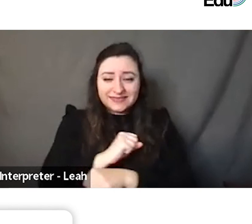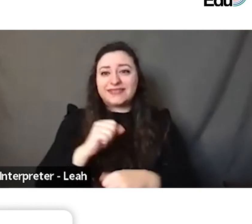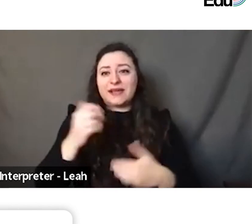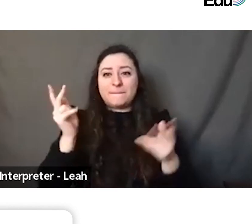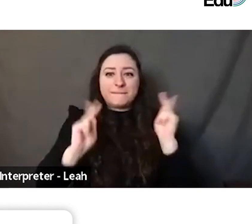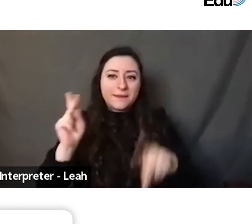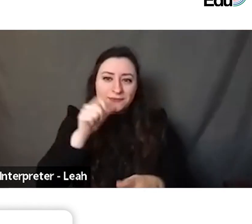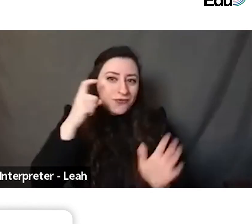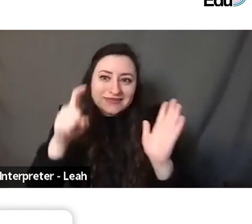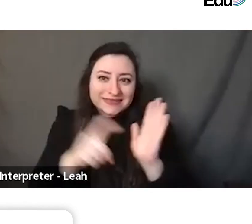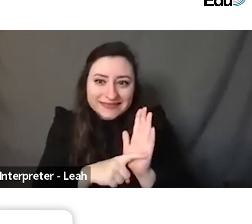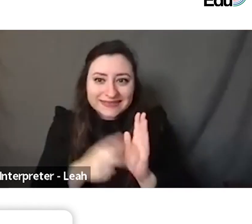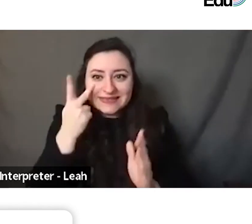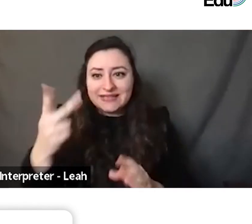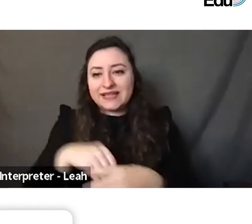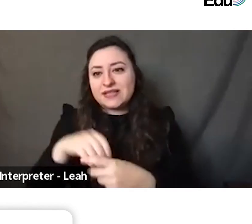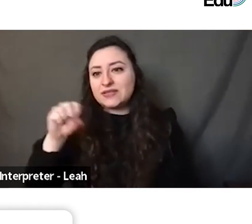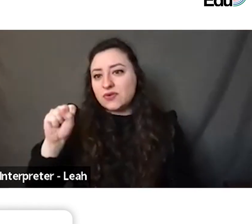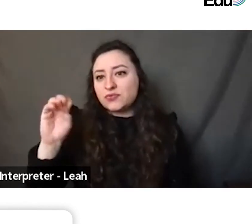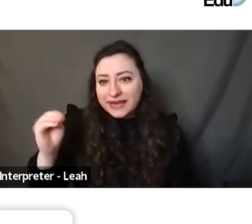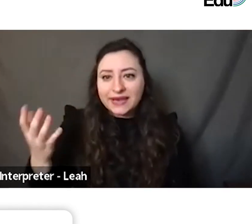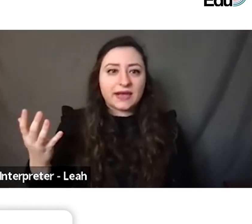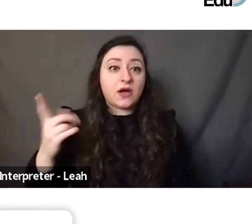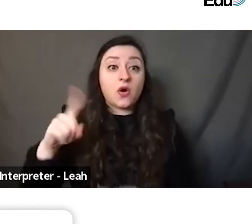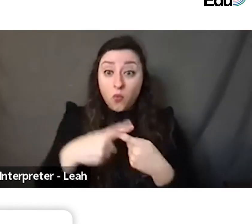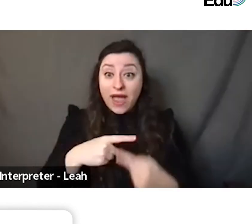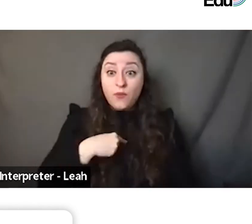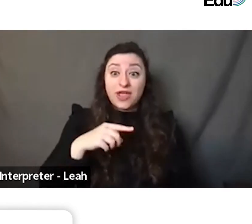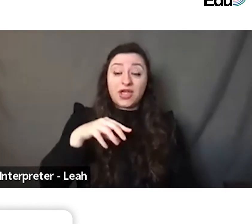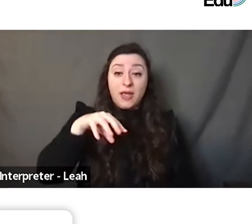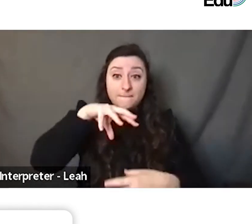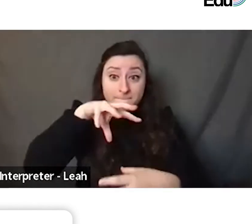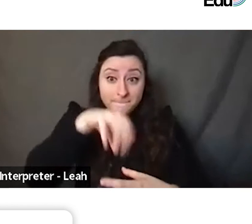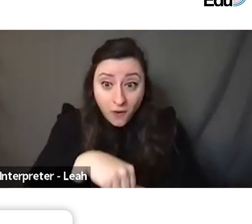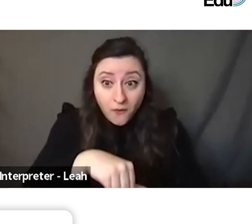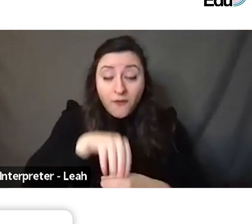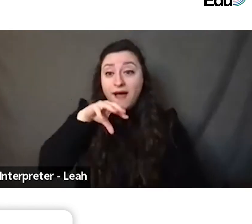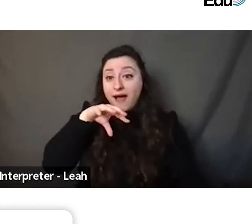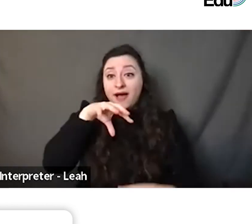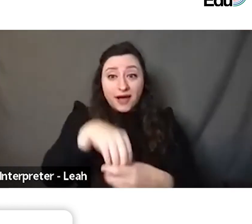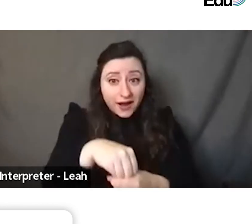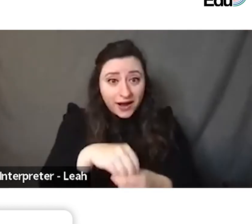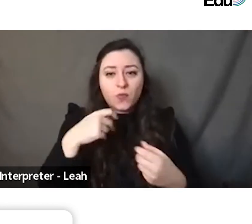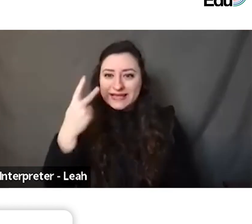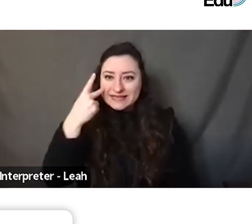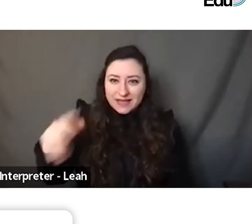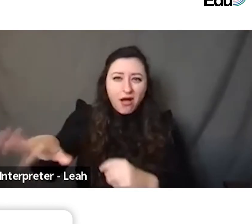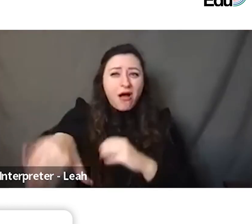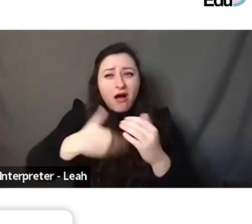not translated into social media, where when we are outside, we see a lot of this stuff and it